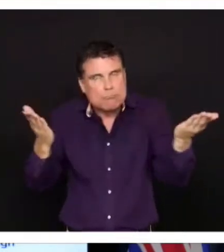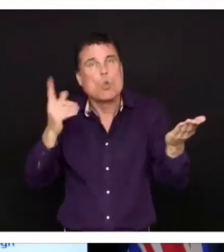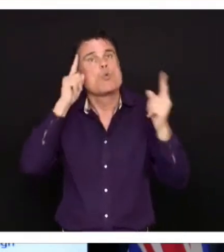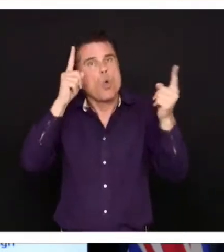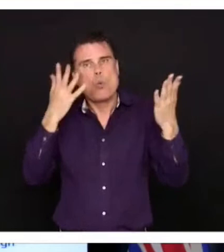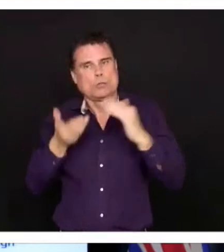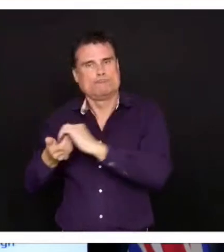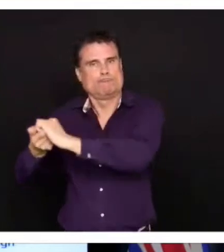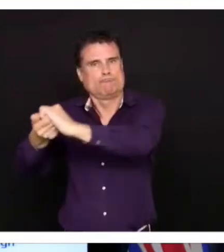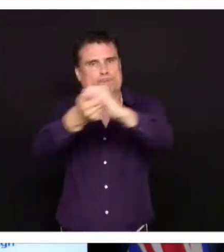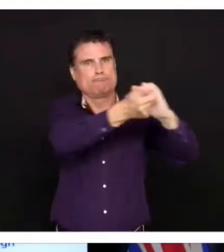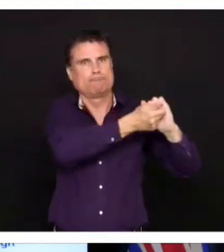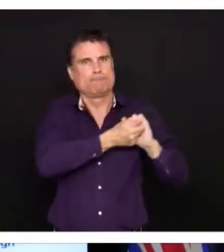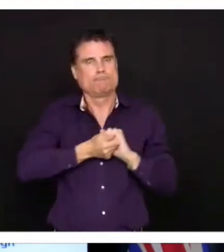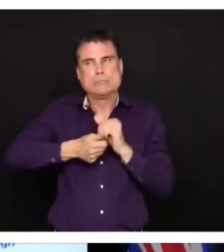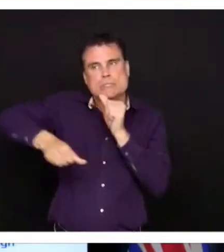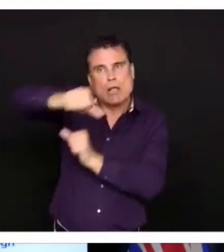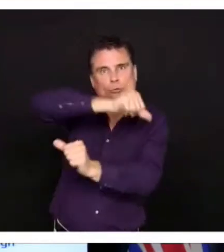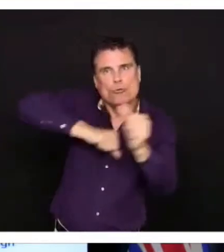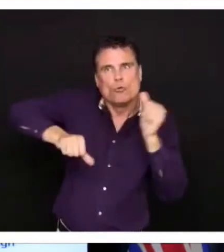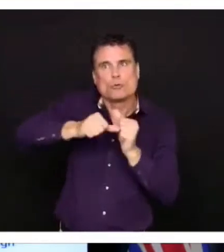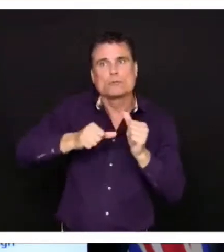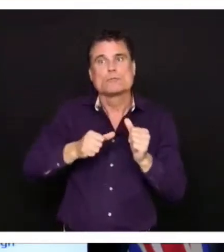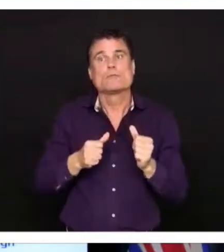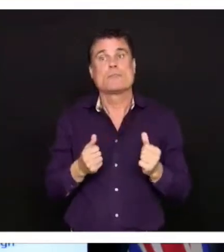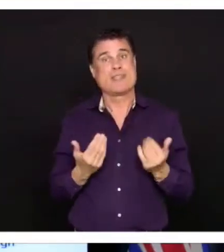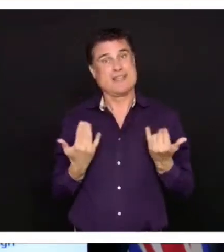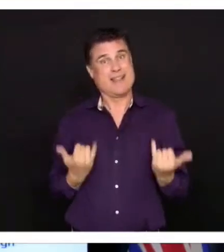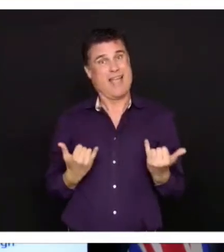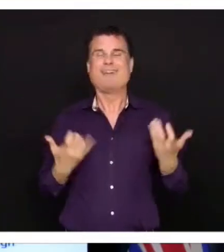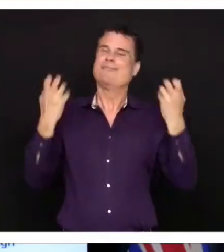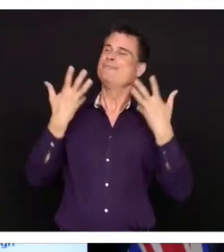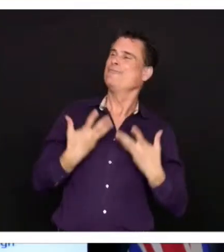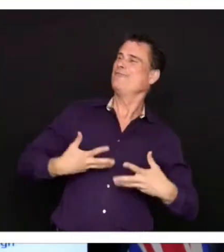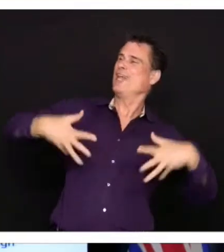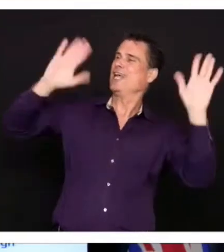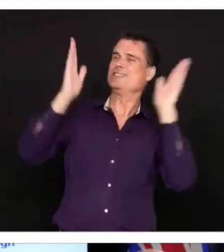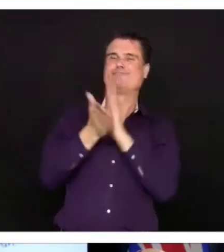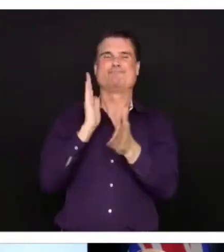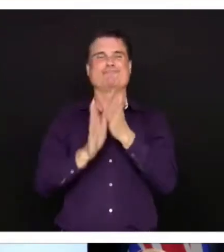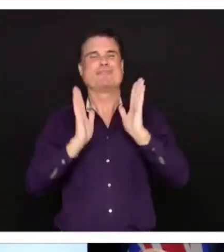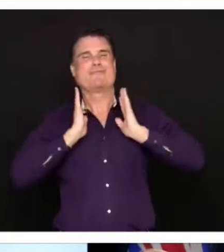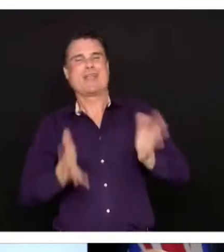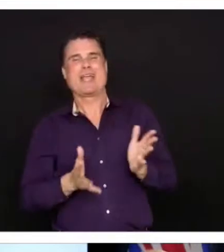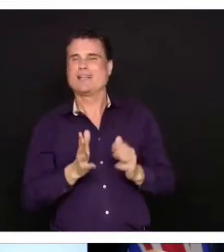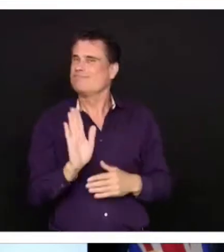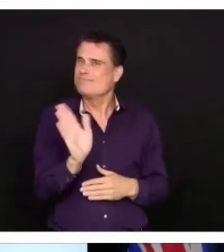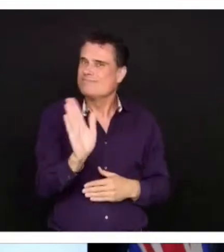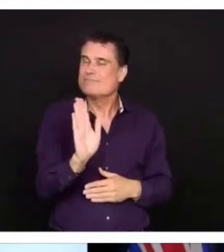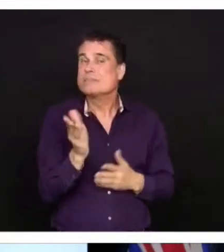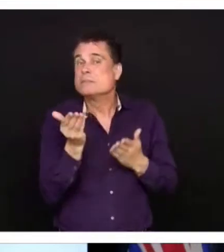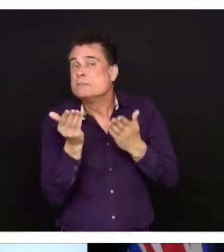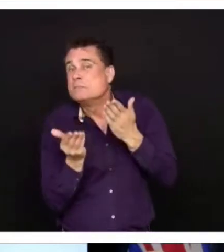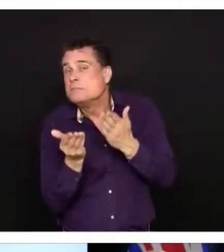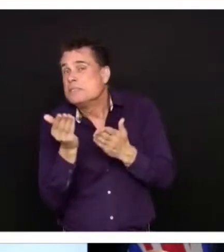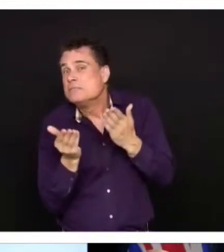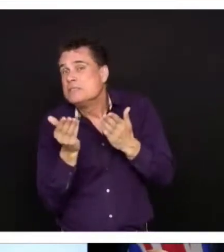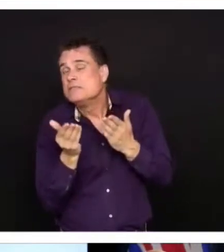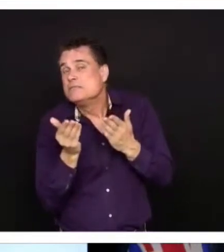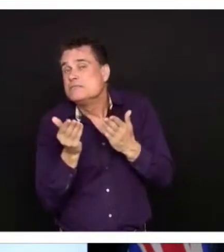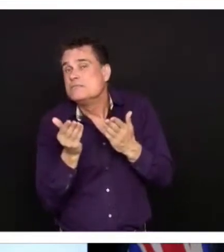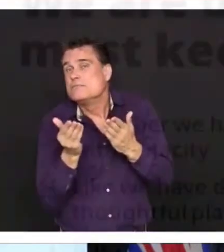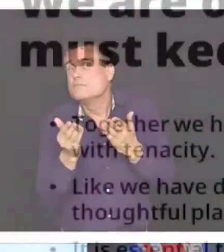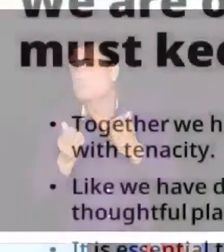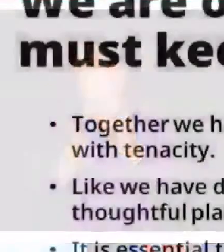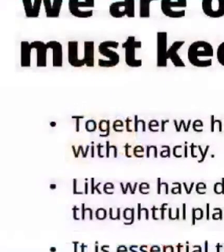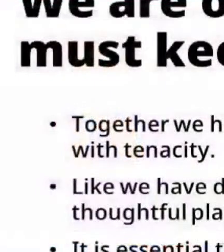a thoughtful process that we need to continue for the coming weeks and months. And I'm going to leave it at that